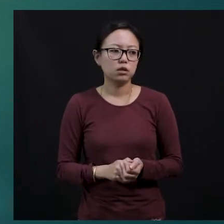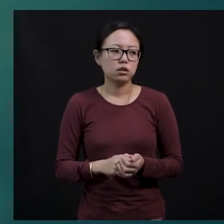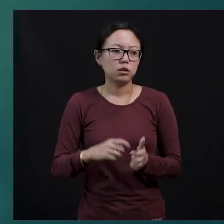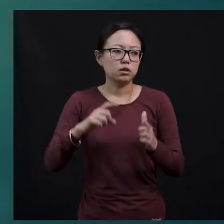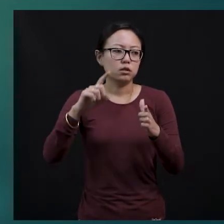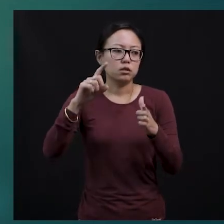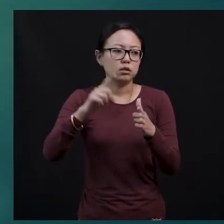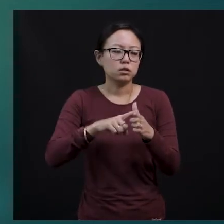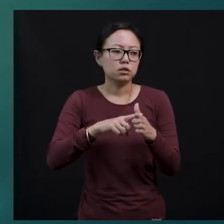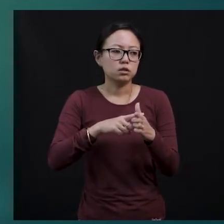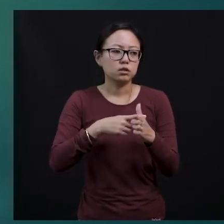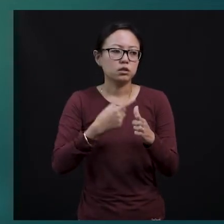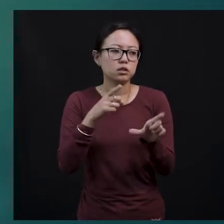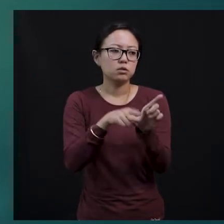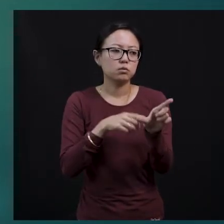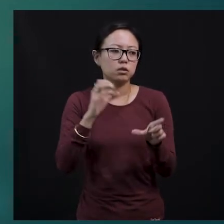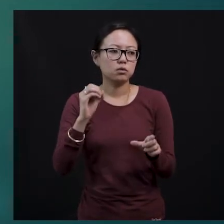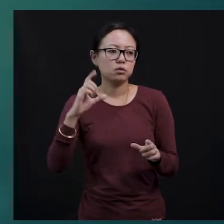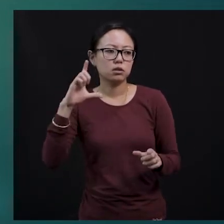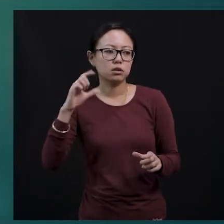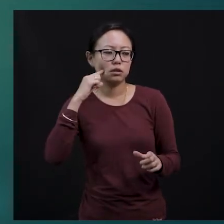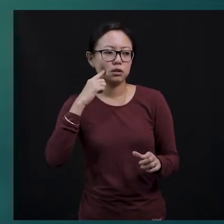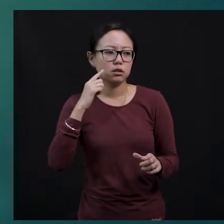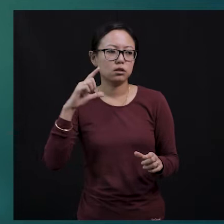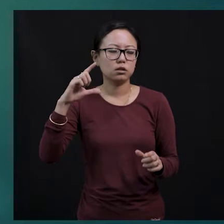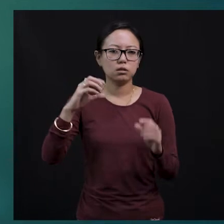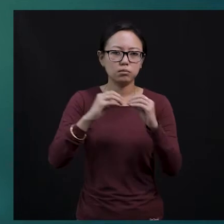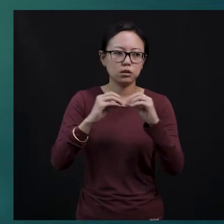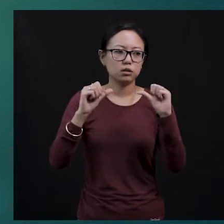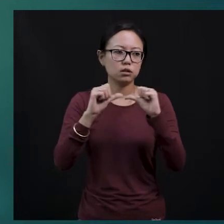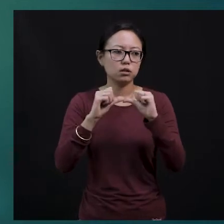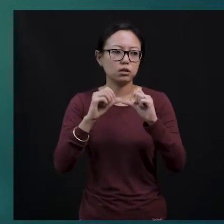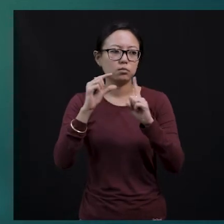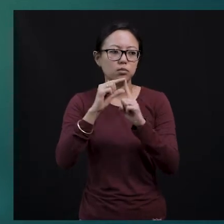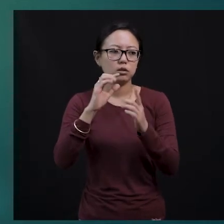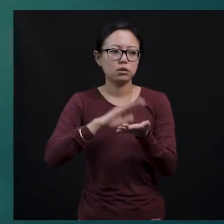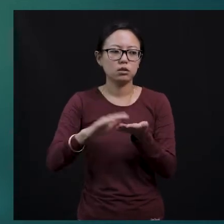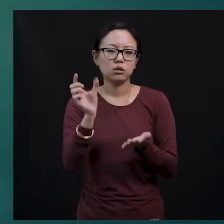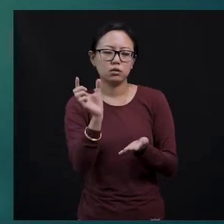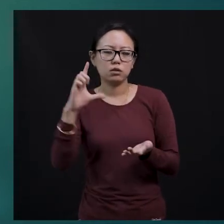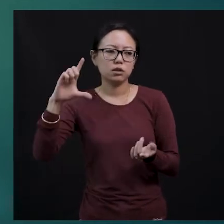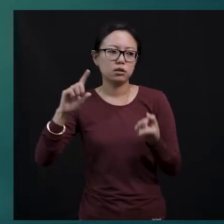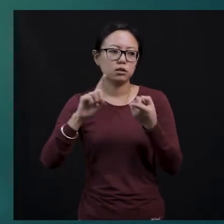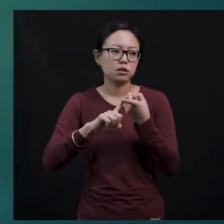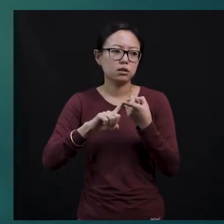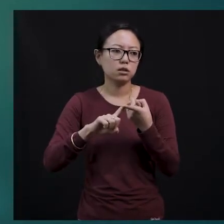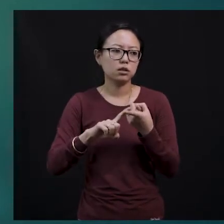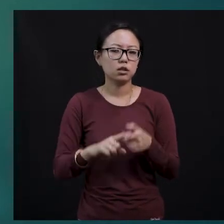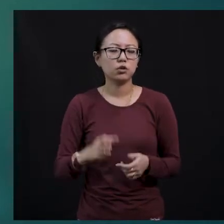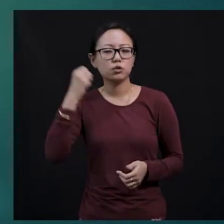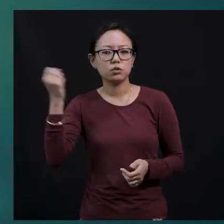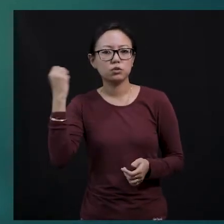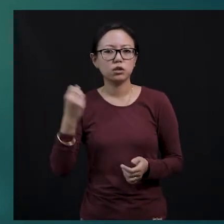of the Jyotibai Phule, who was one of the reformers of modern India and who worked to get justice